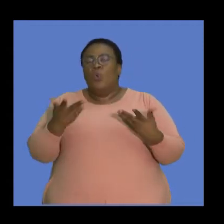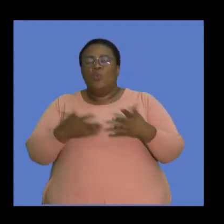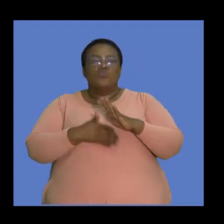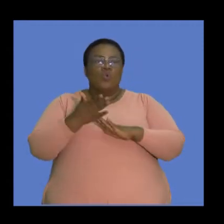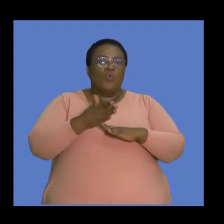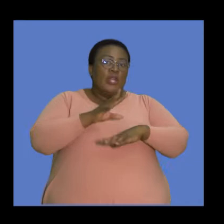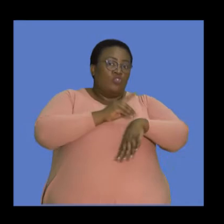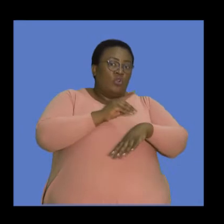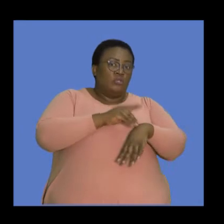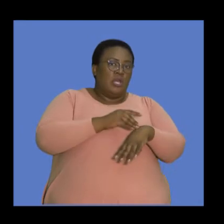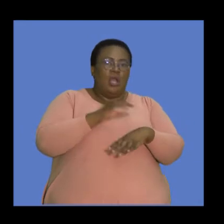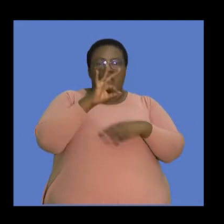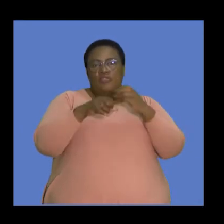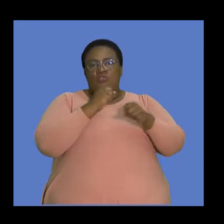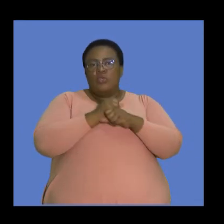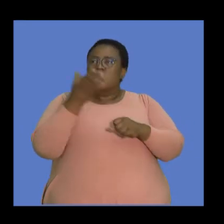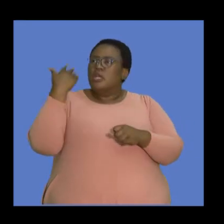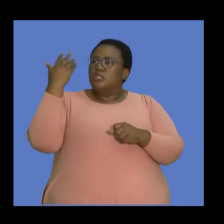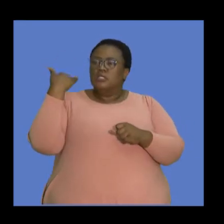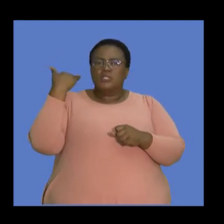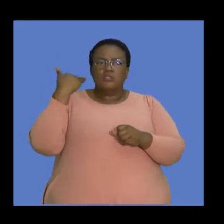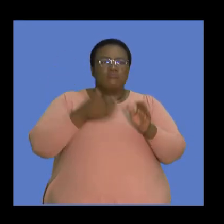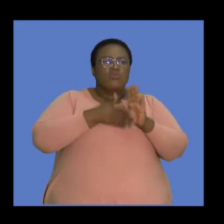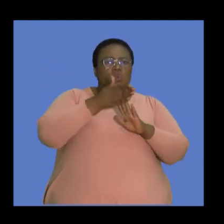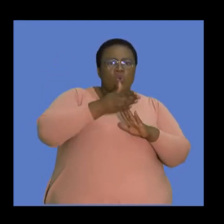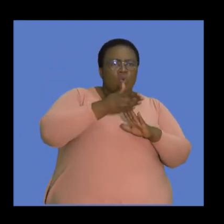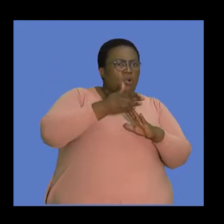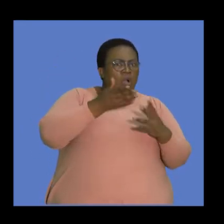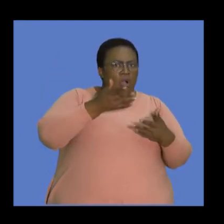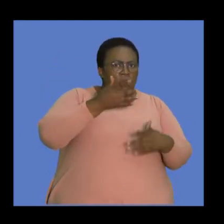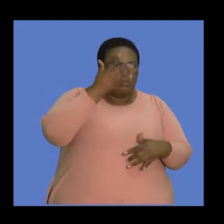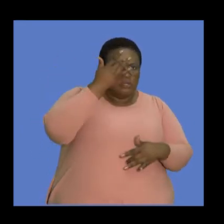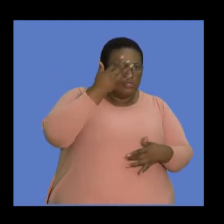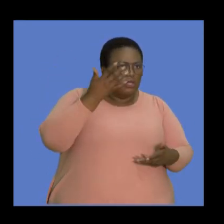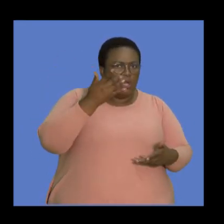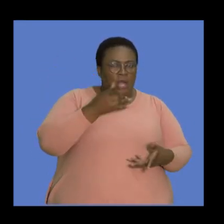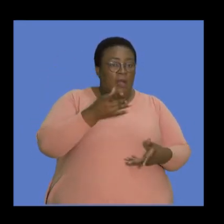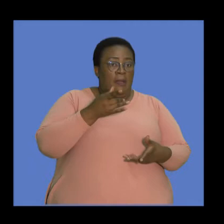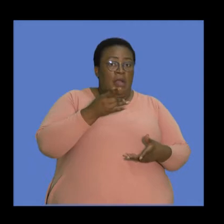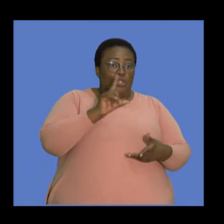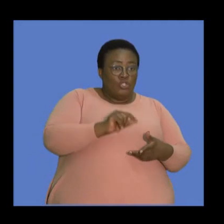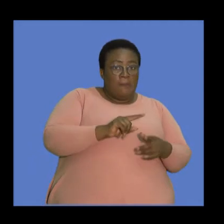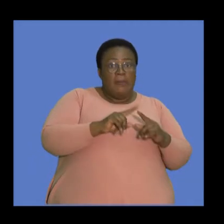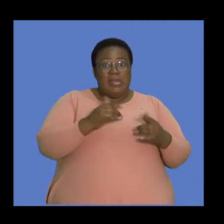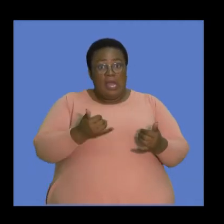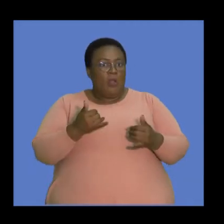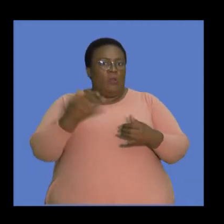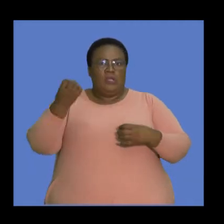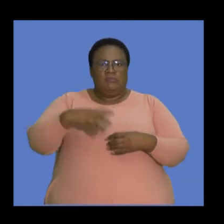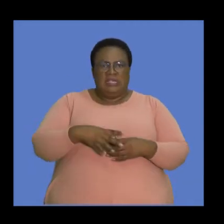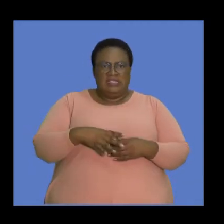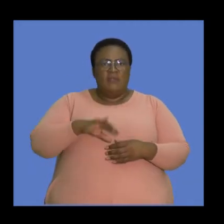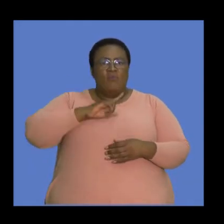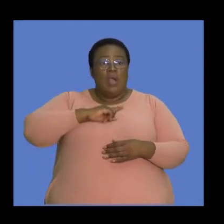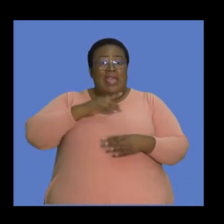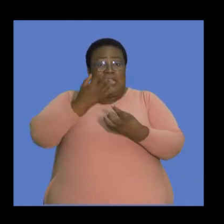a doctor. It was cheaper maybe 3 years ago, but now there's newer equipment that they are now using to try and help us with